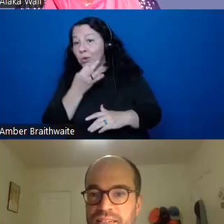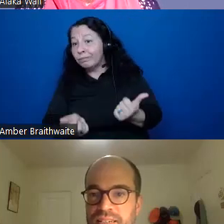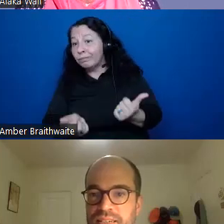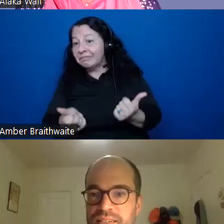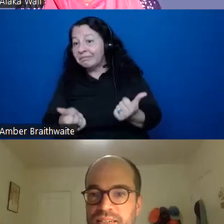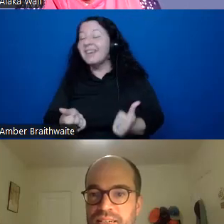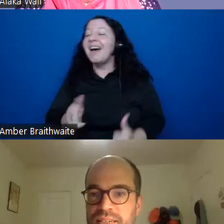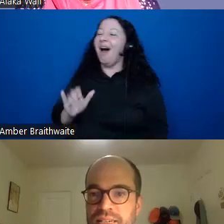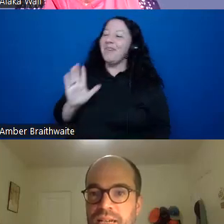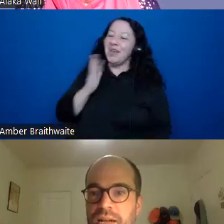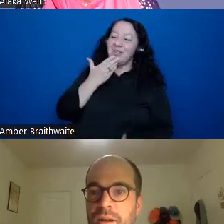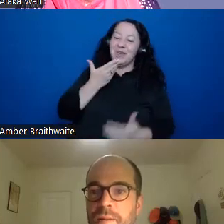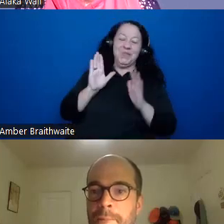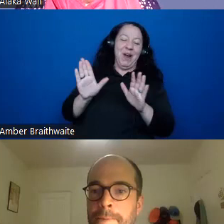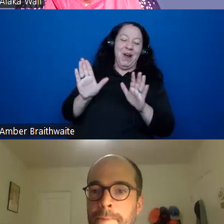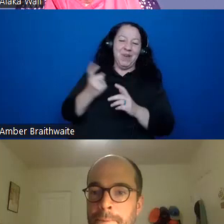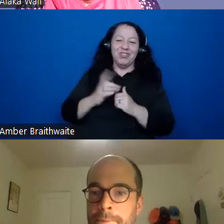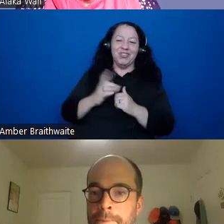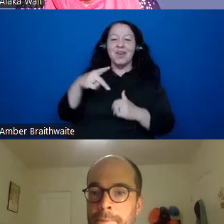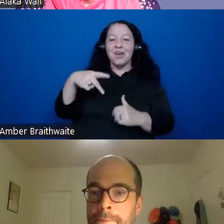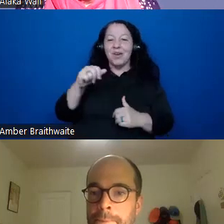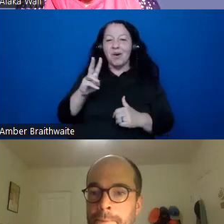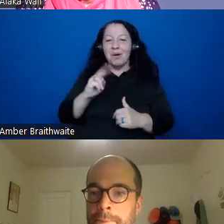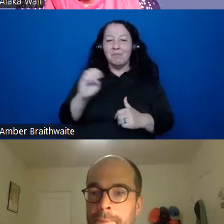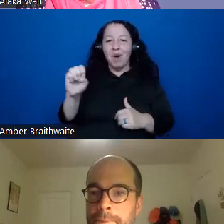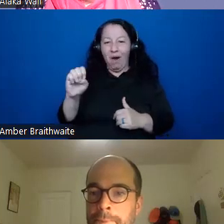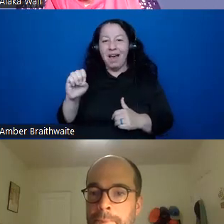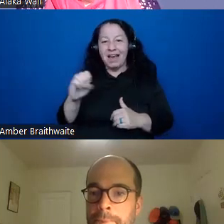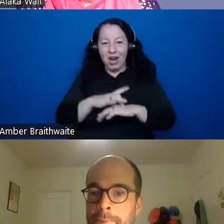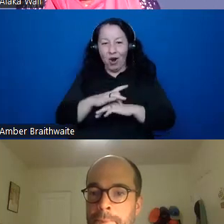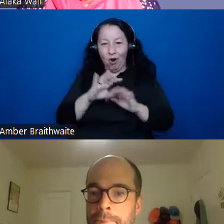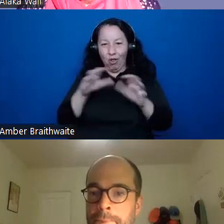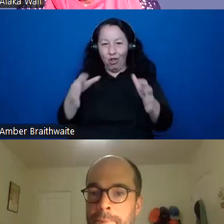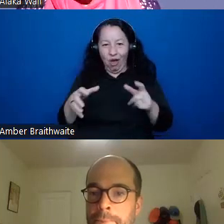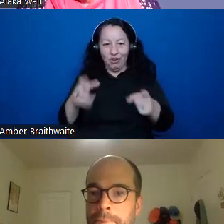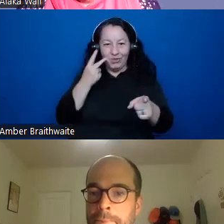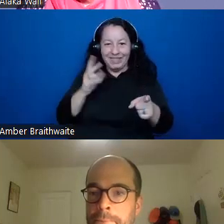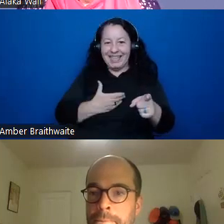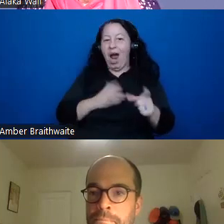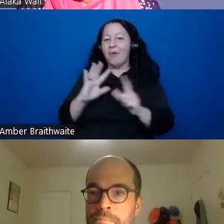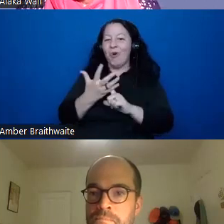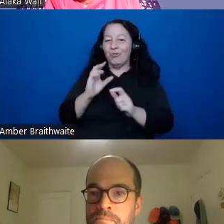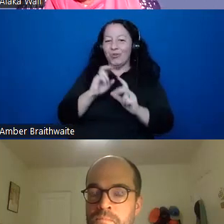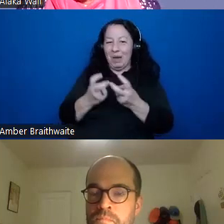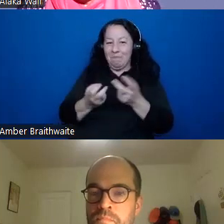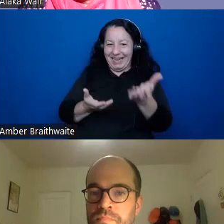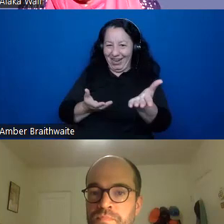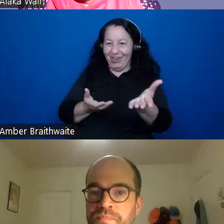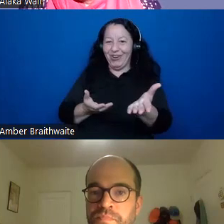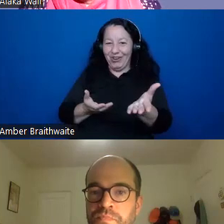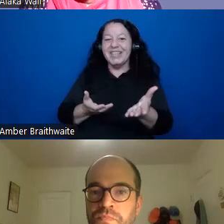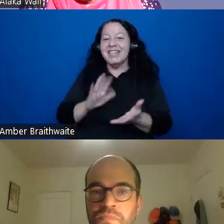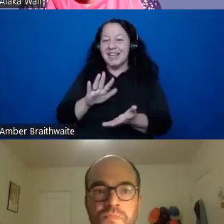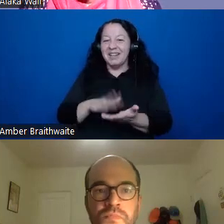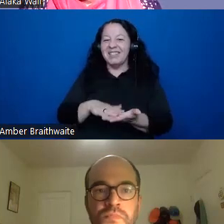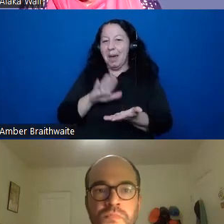Lodge, you see our Pawnee Cultural Committee right here, they work with us. So the lodge has remained, and I